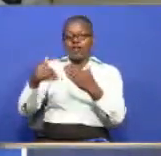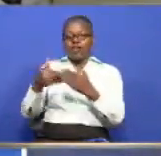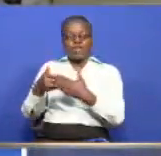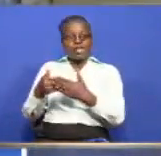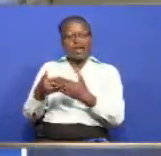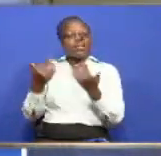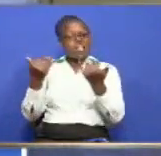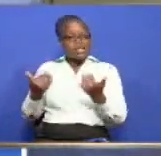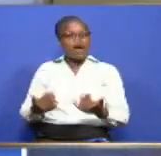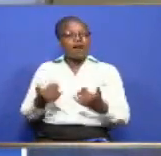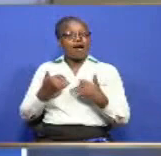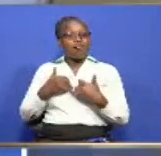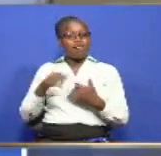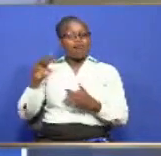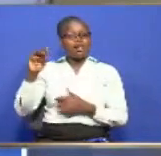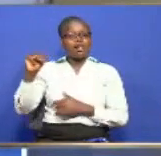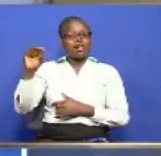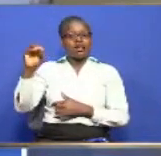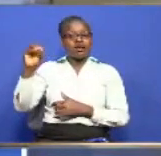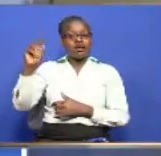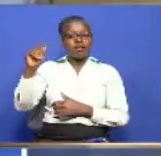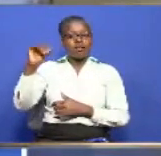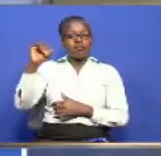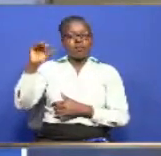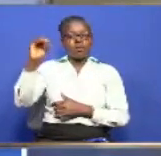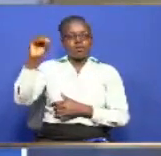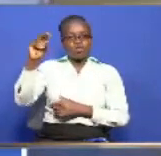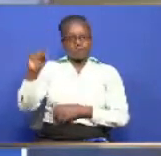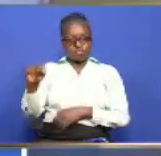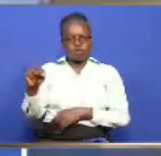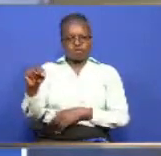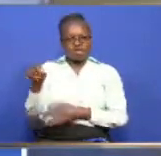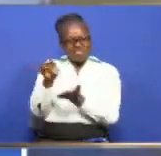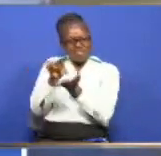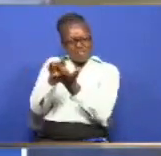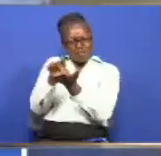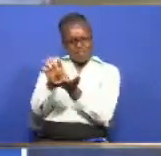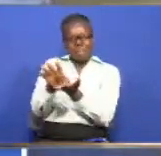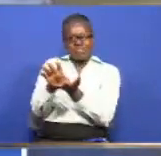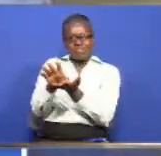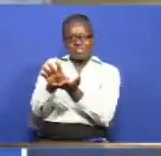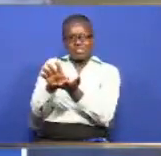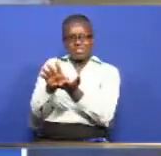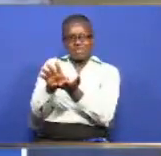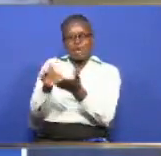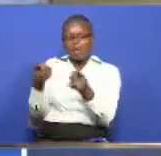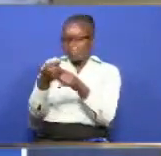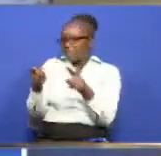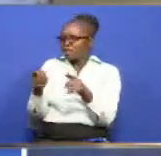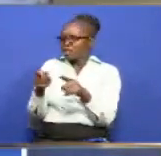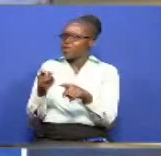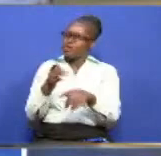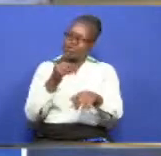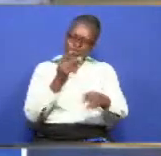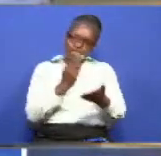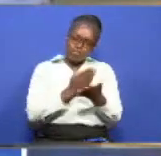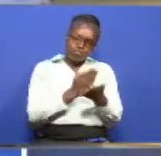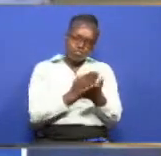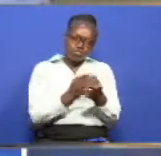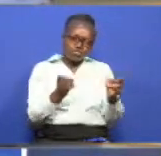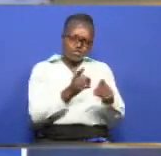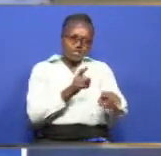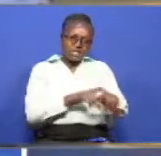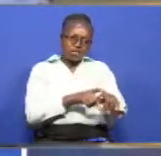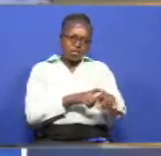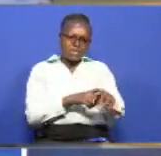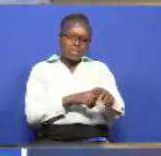motion of impeachment. I'm sorry, we are pressed for time here, but let me get, just